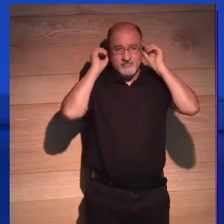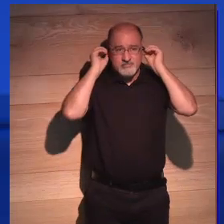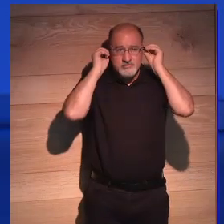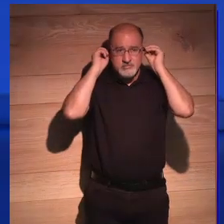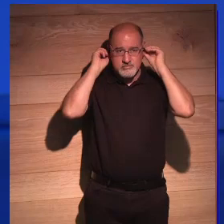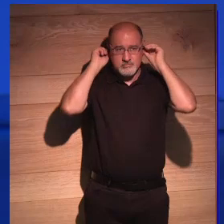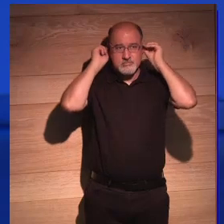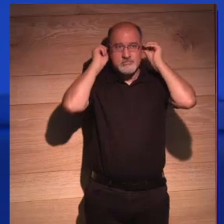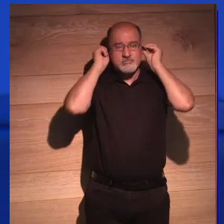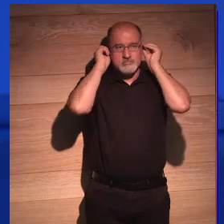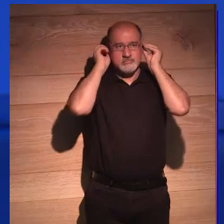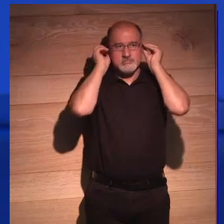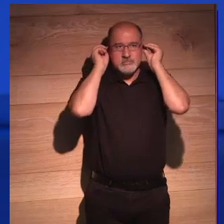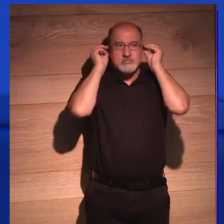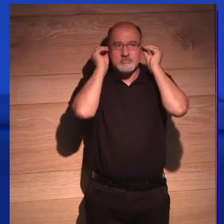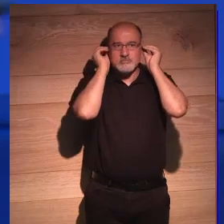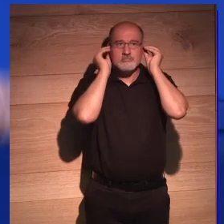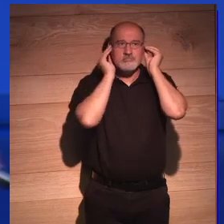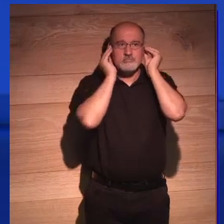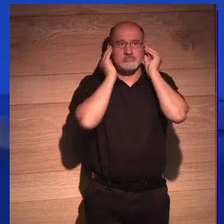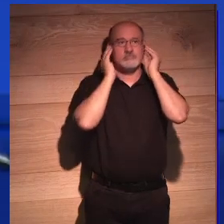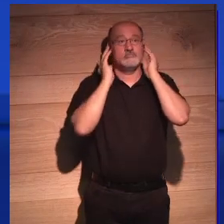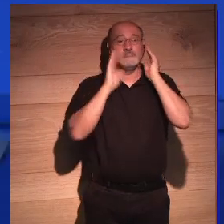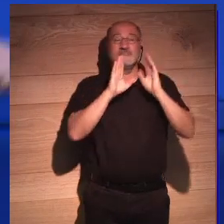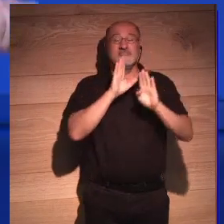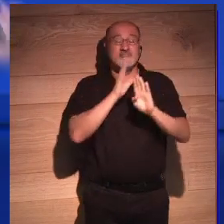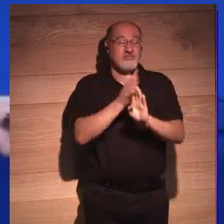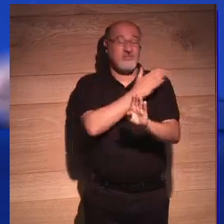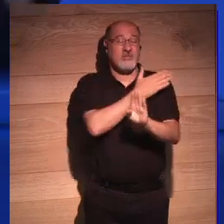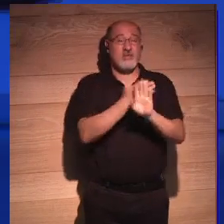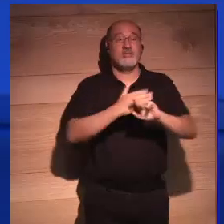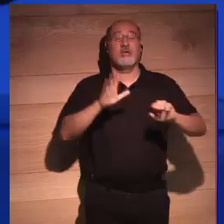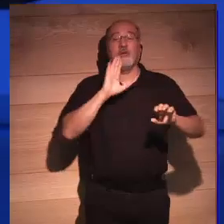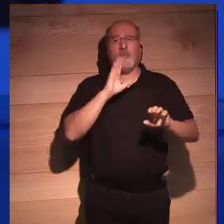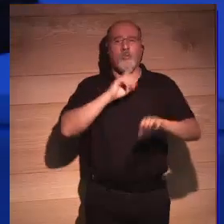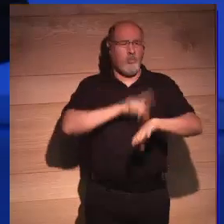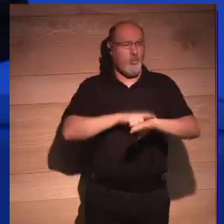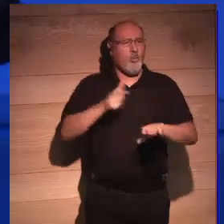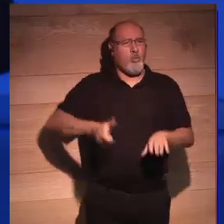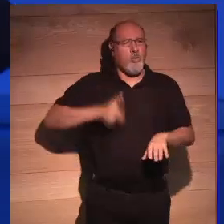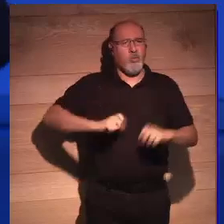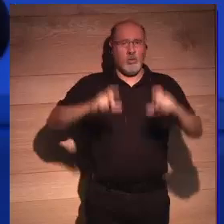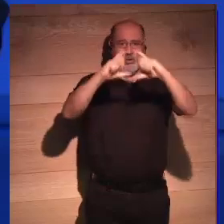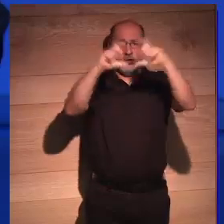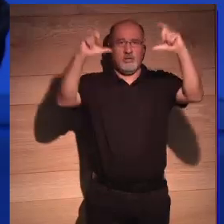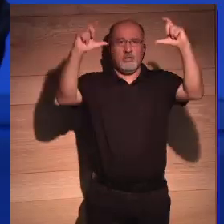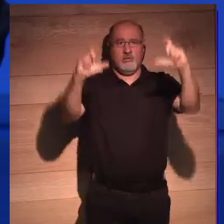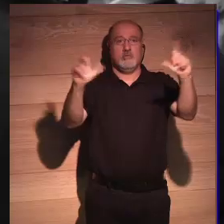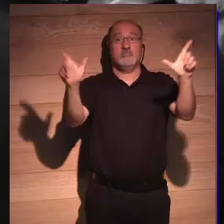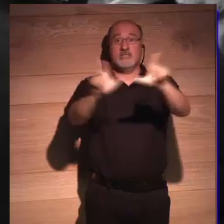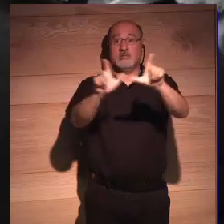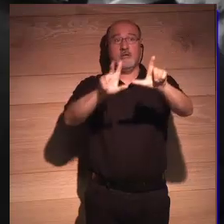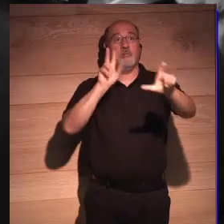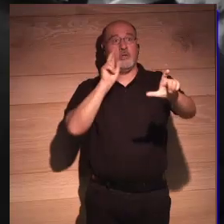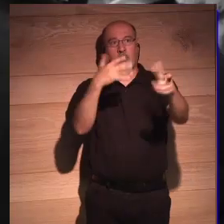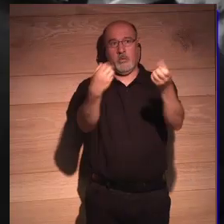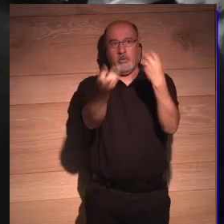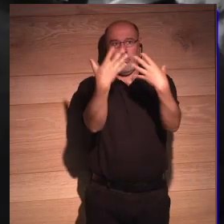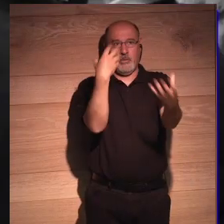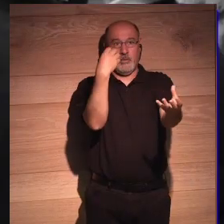So we spend so long situating our lives around these glowing rectangles. And